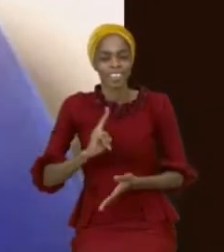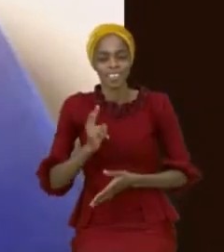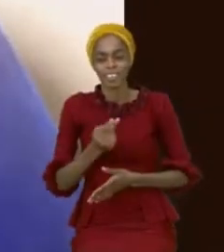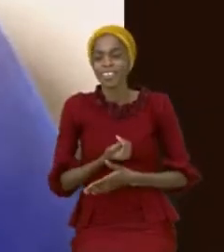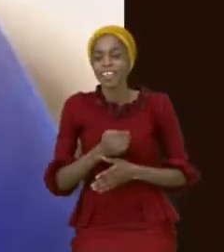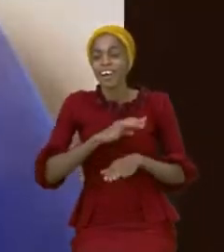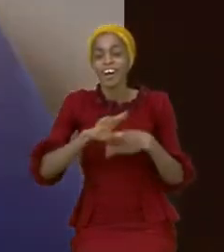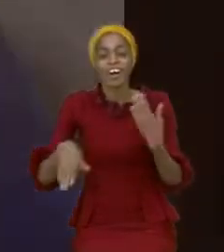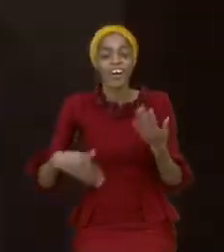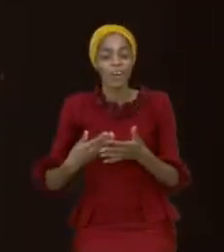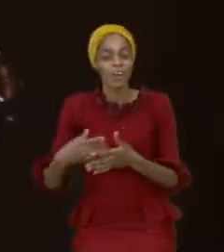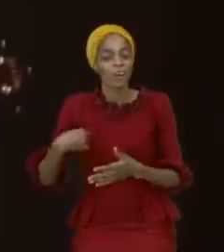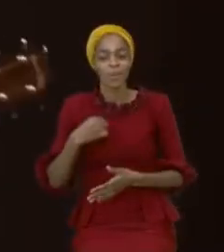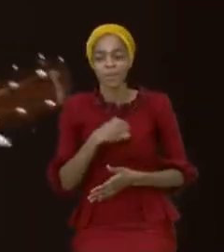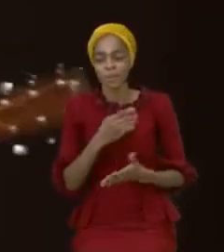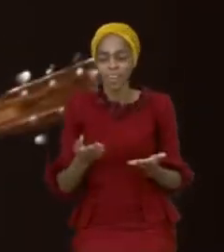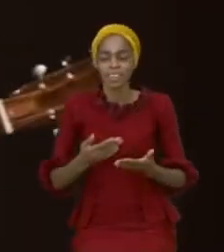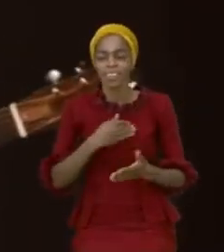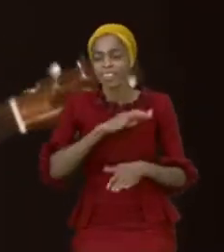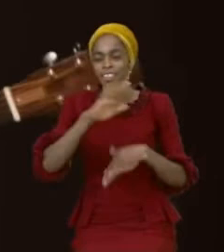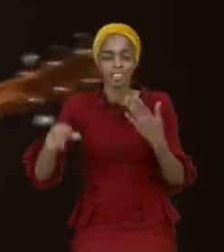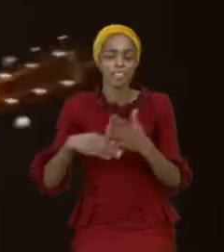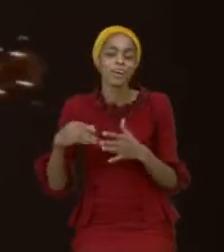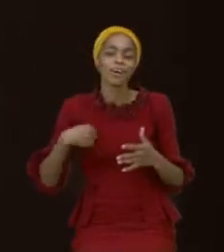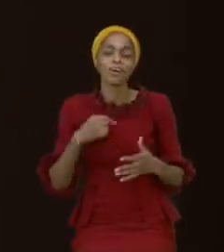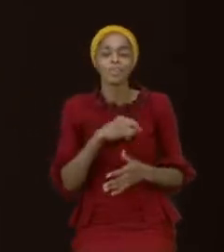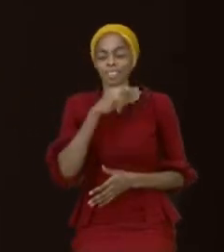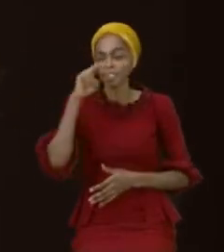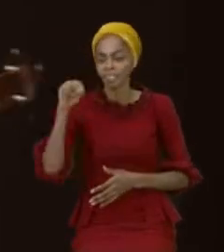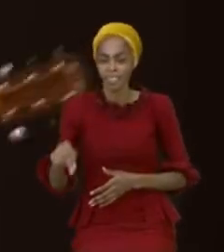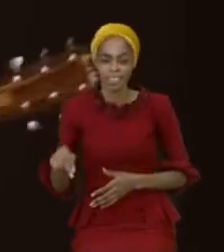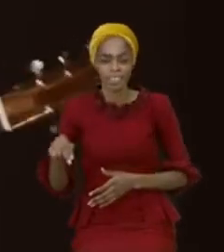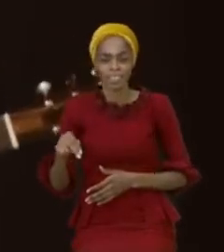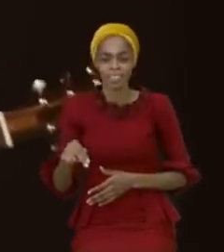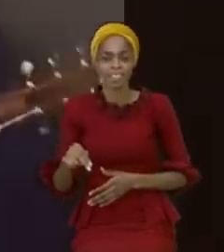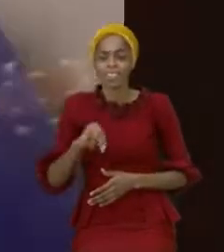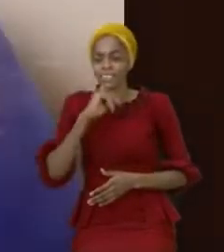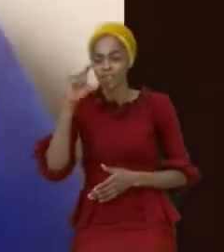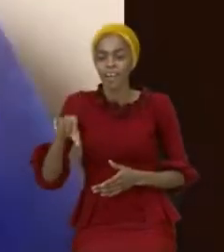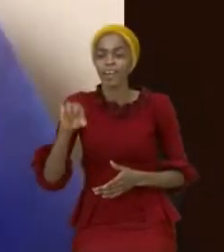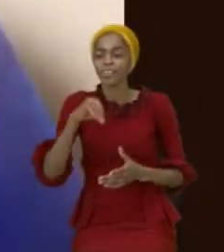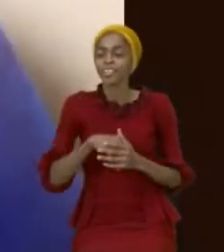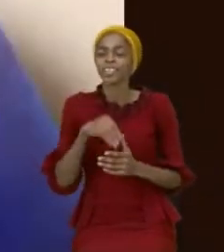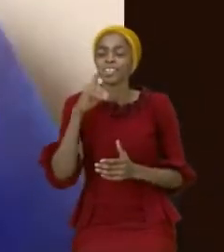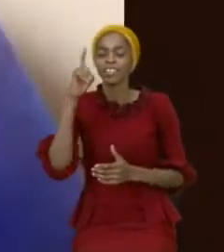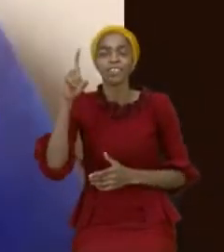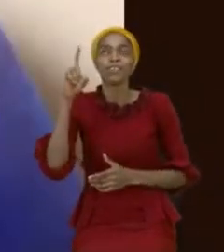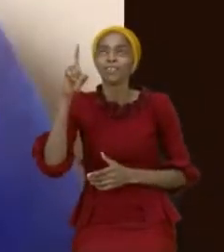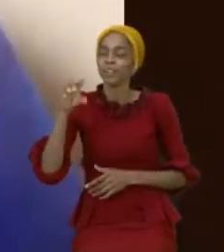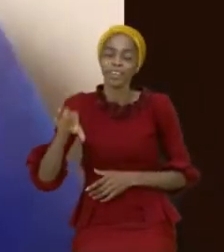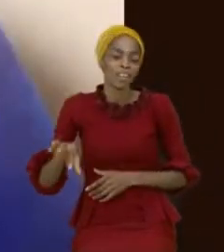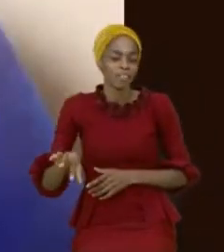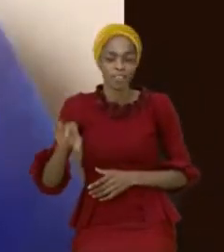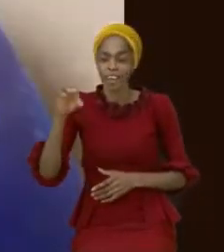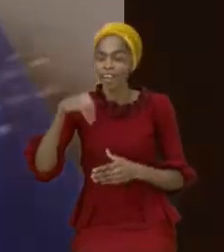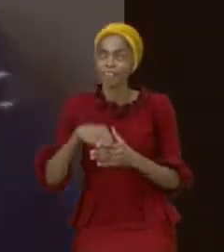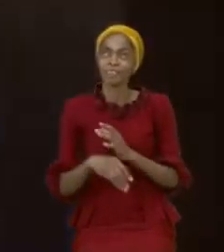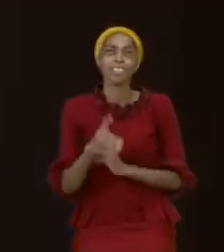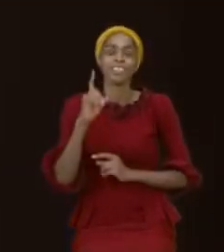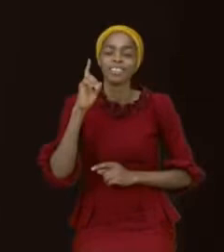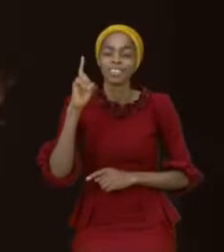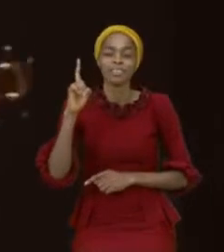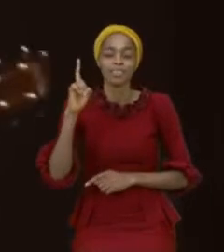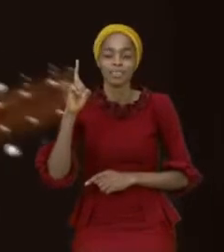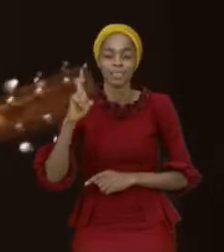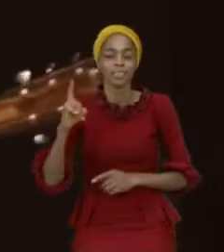on. Cause all we want and all we need is found in you. Found